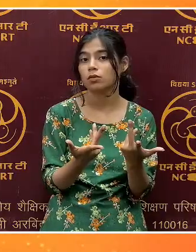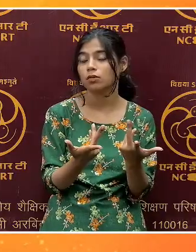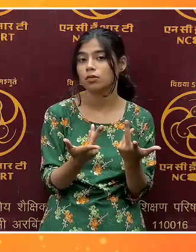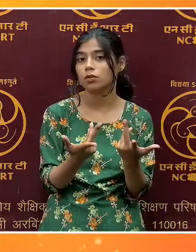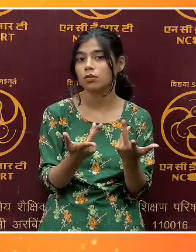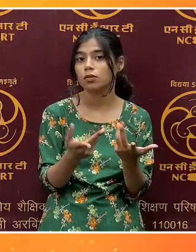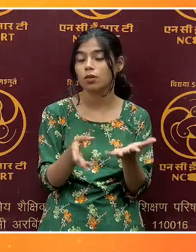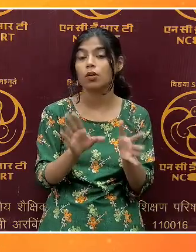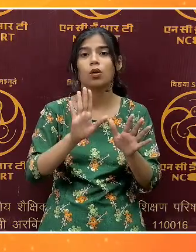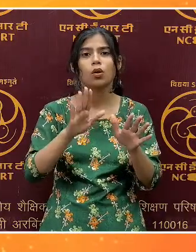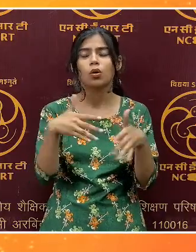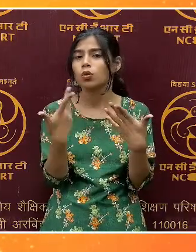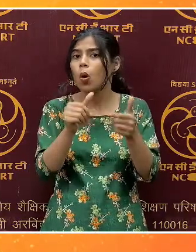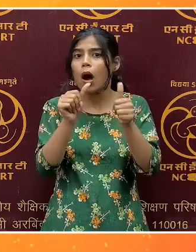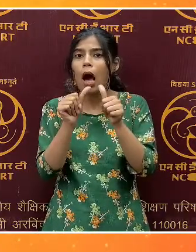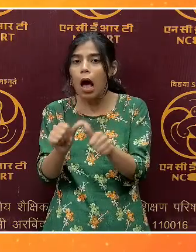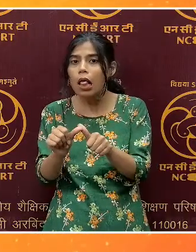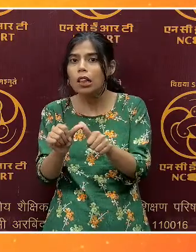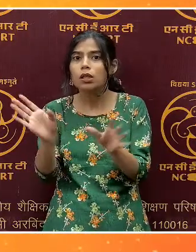no, because